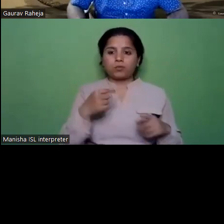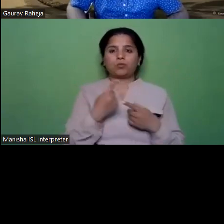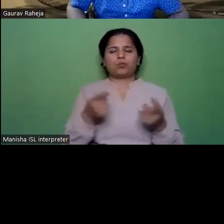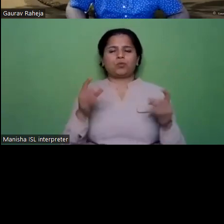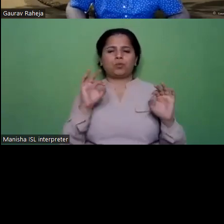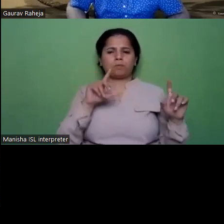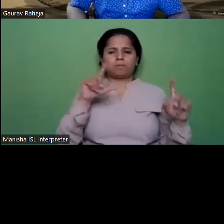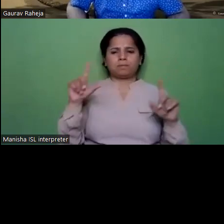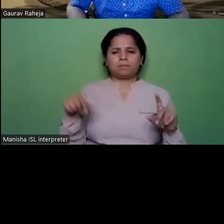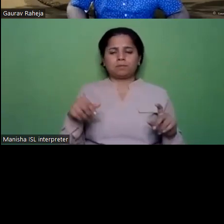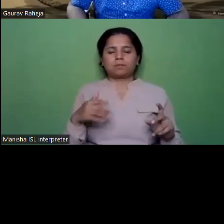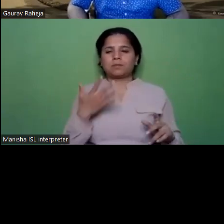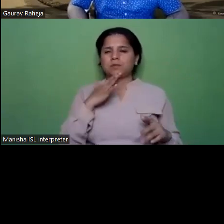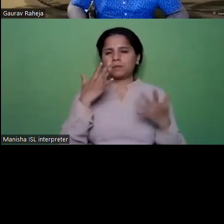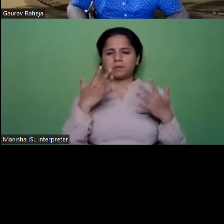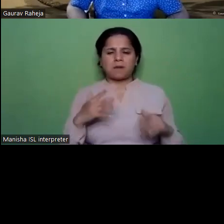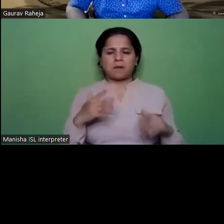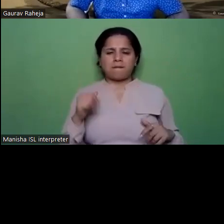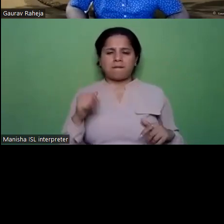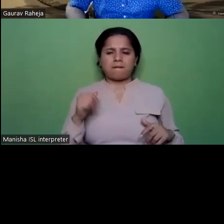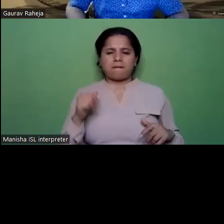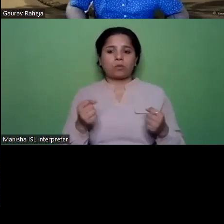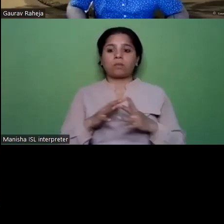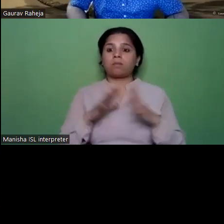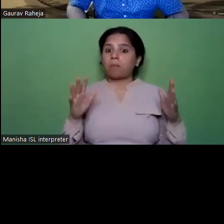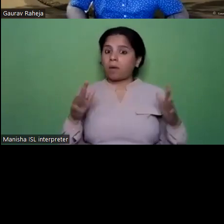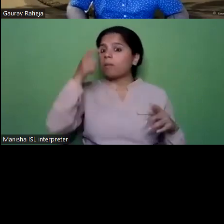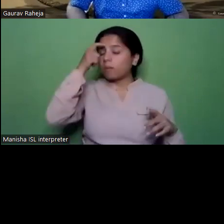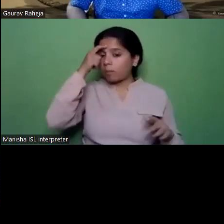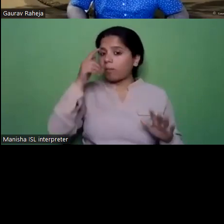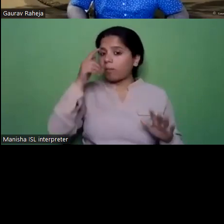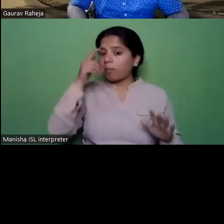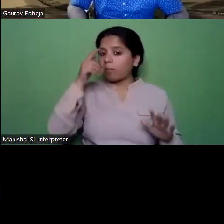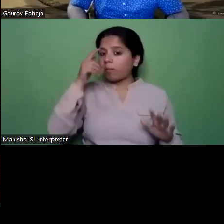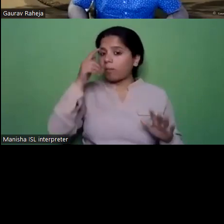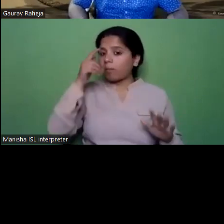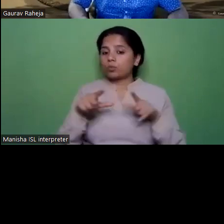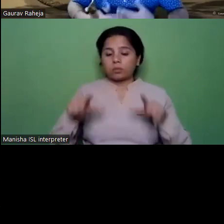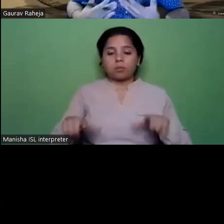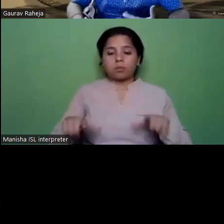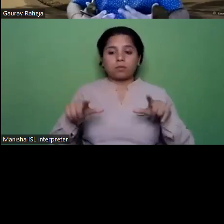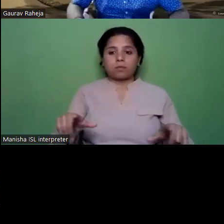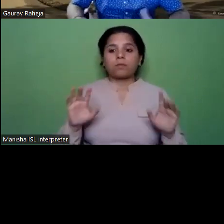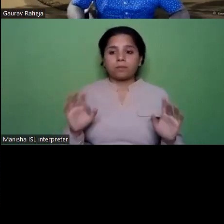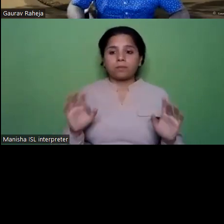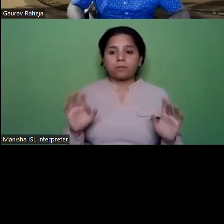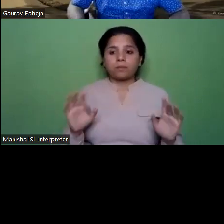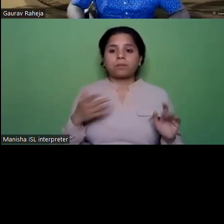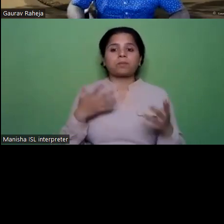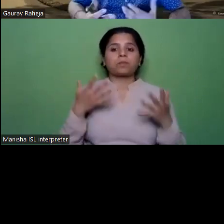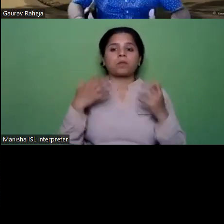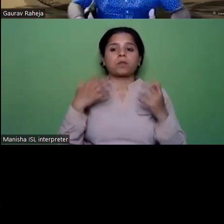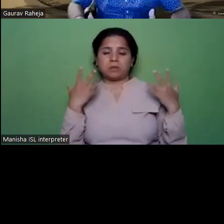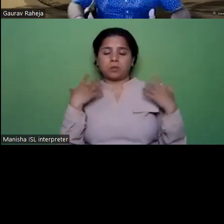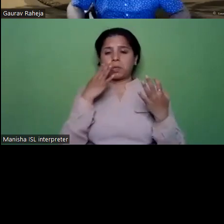is glossy tiles. That's a big blunder that many of us are doing. Because we want a flashy life,